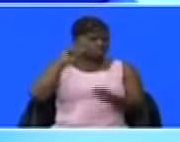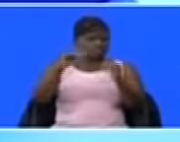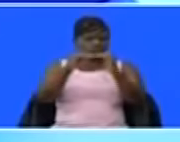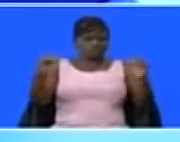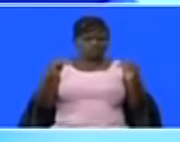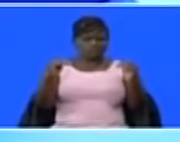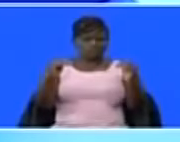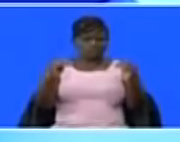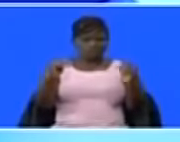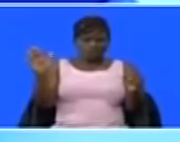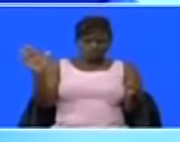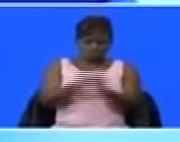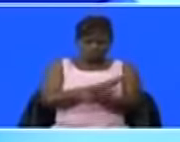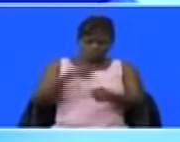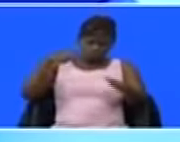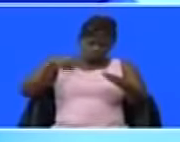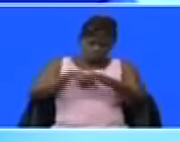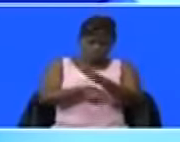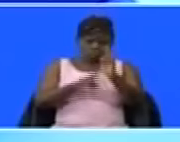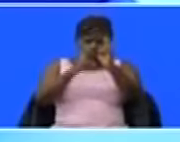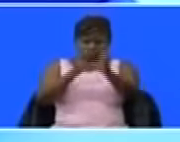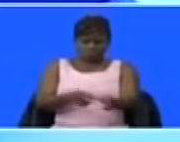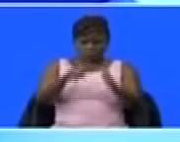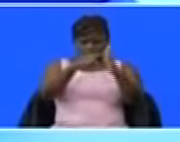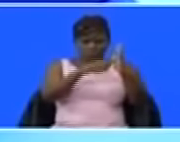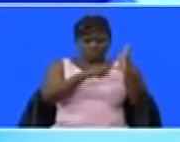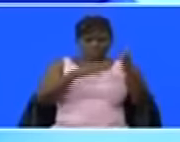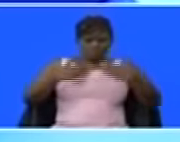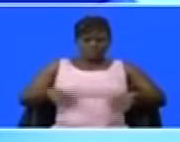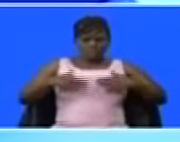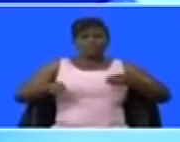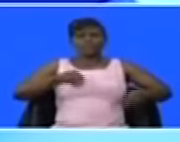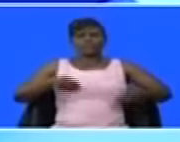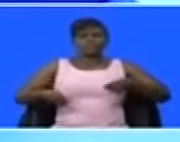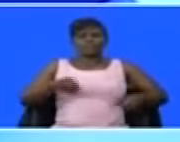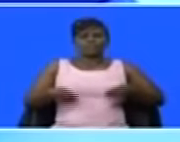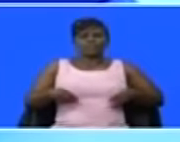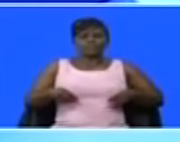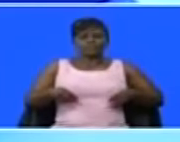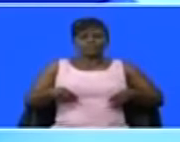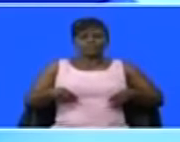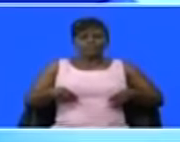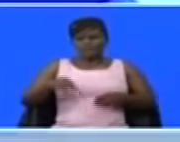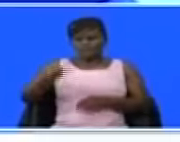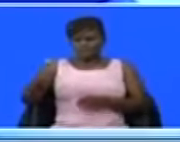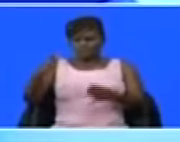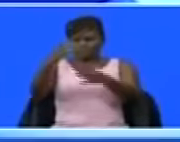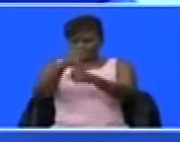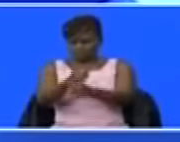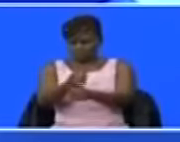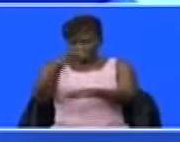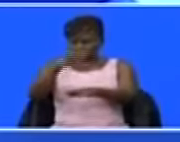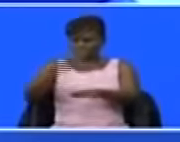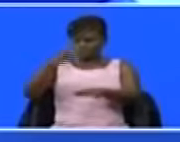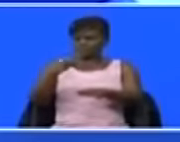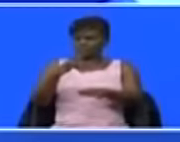for comprehensive and in-depth coverage of issues affecting people living with disability. Other organizations singled out for being